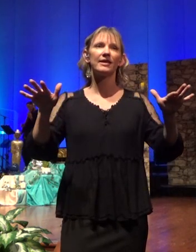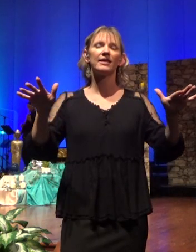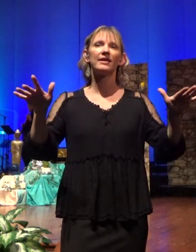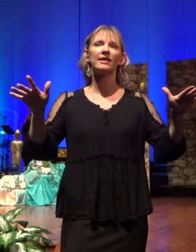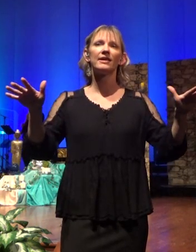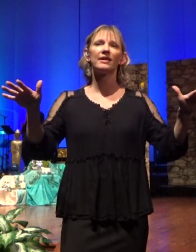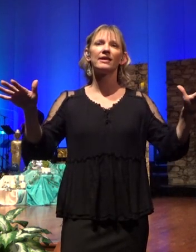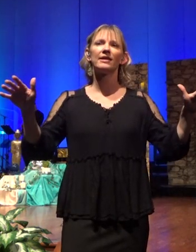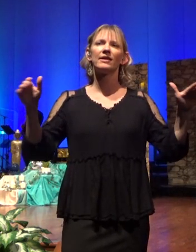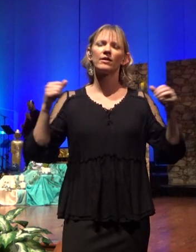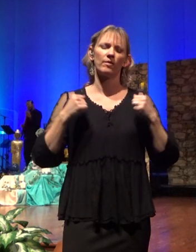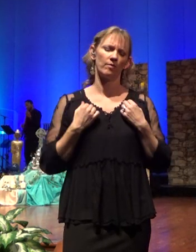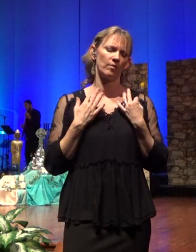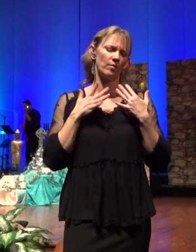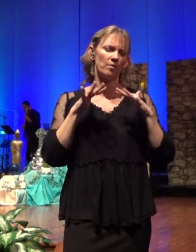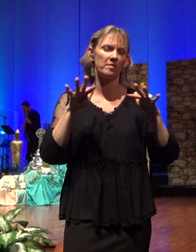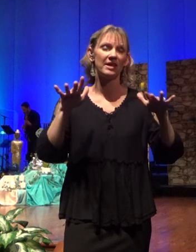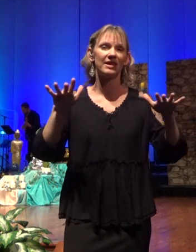me,